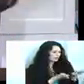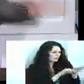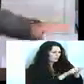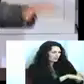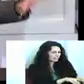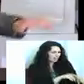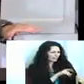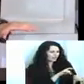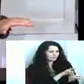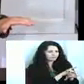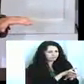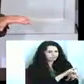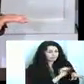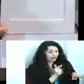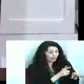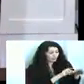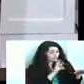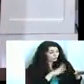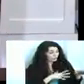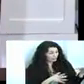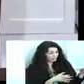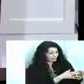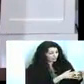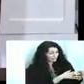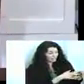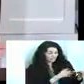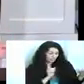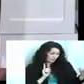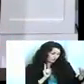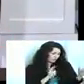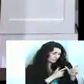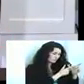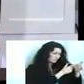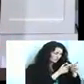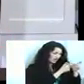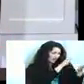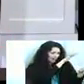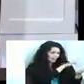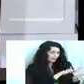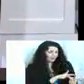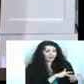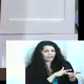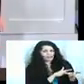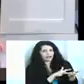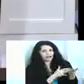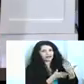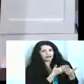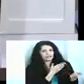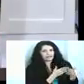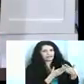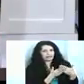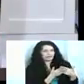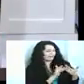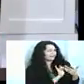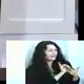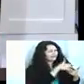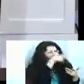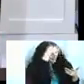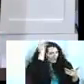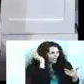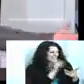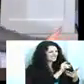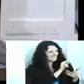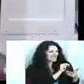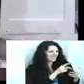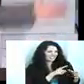her from her community. And she ran right into the middle of them, even the middle of the lion's den. And she